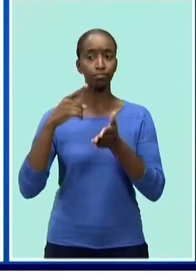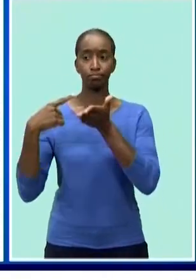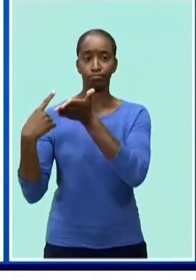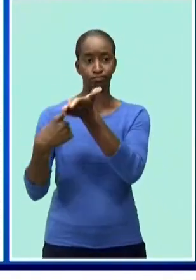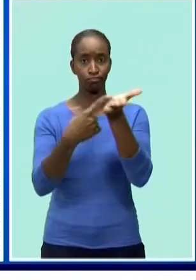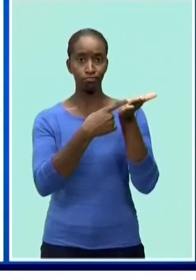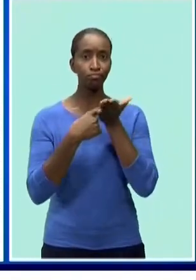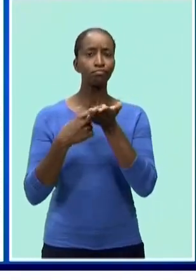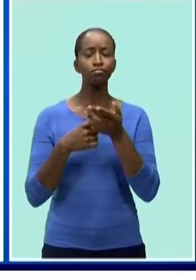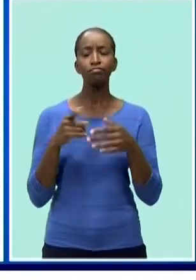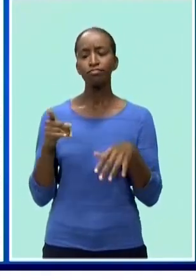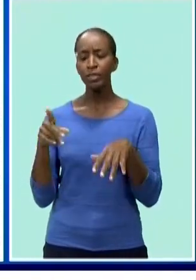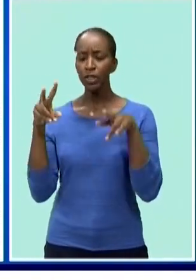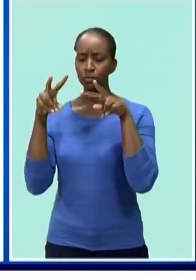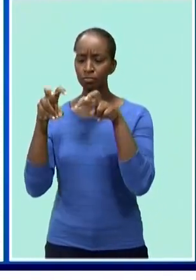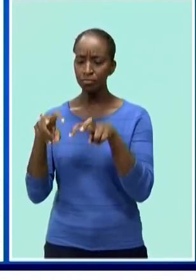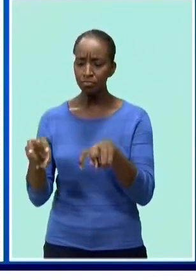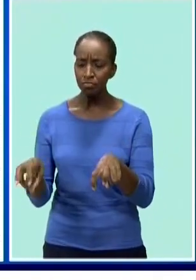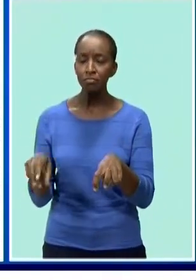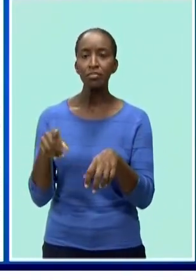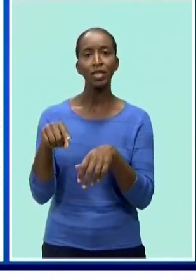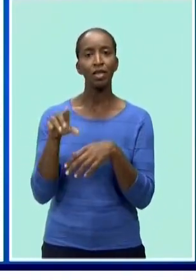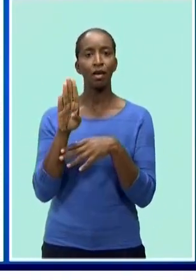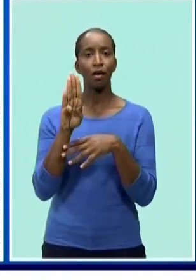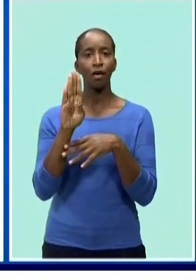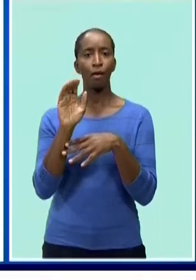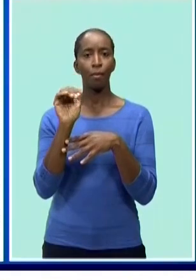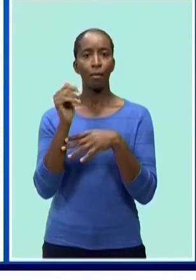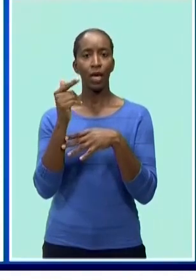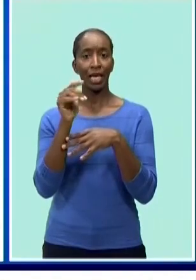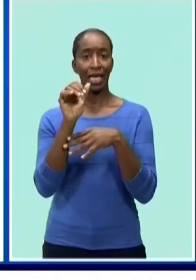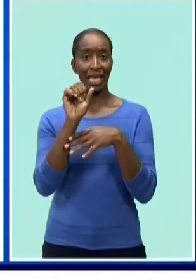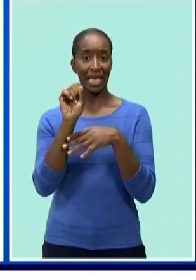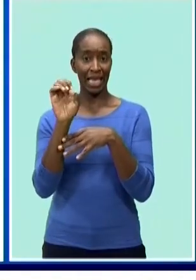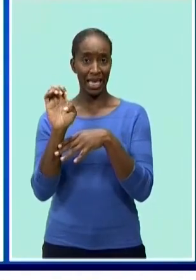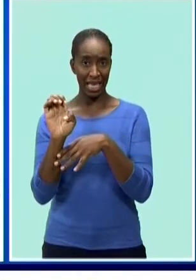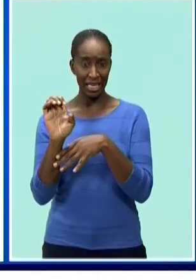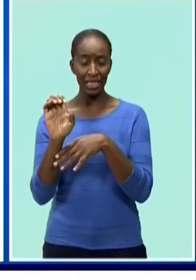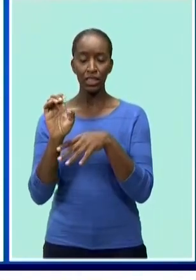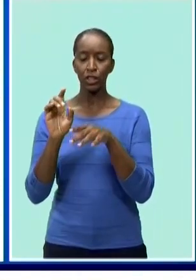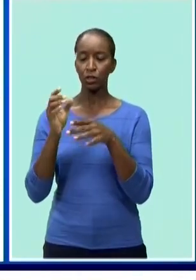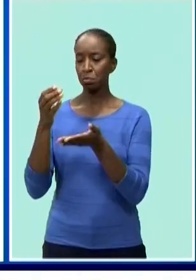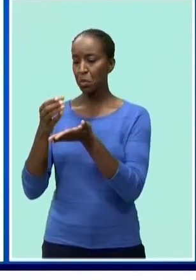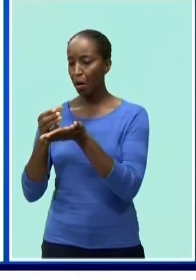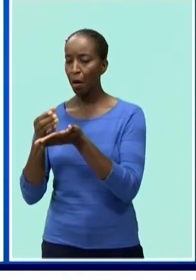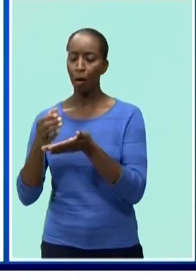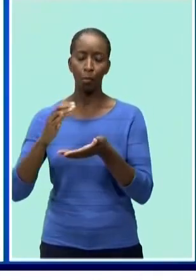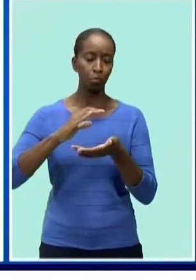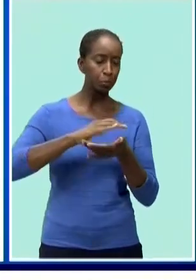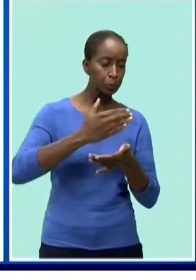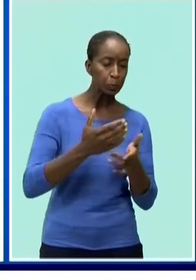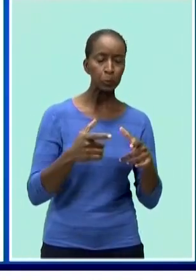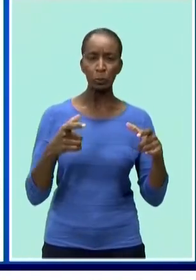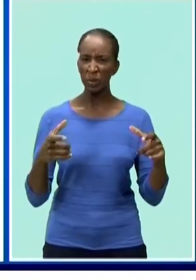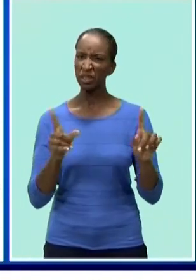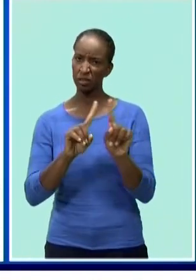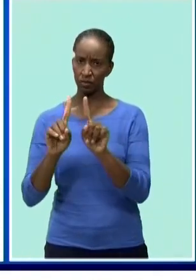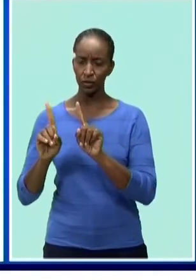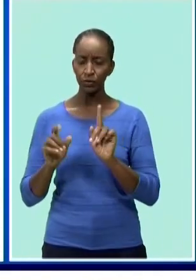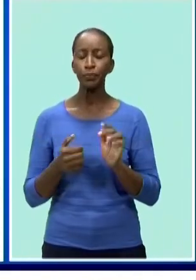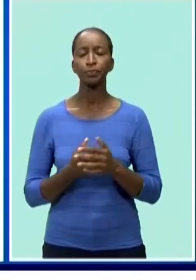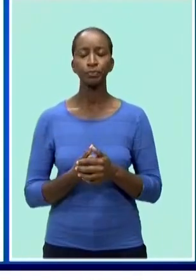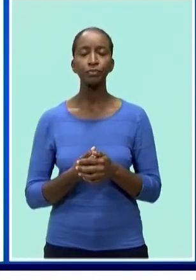bagasse alternatives and their suitability for food. What I found out when I was doing research is they have a lot of toxic chemicals that they add